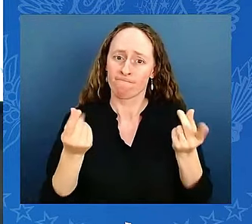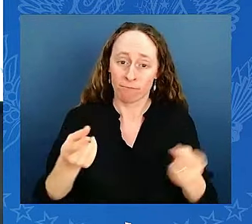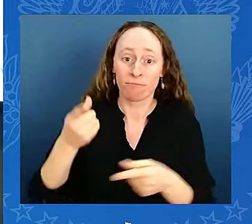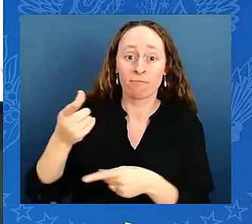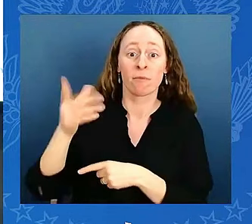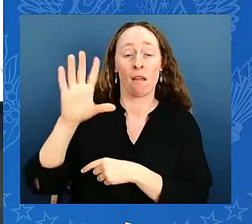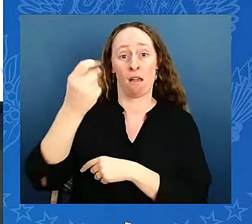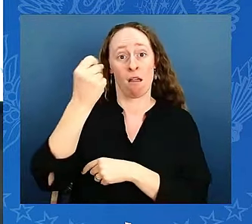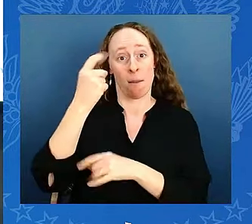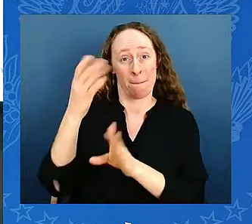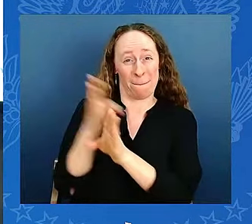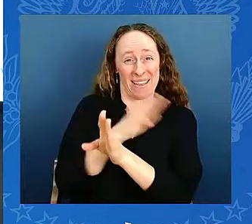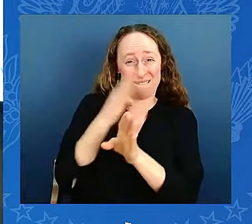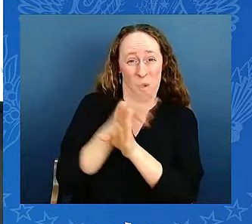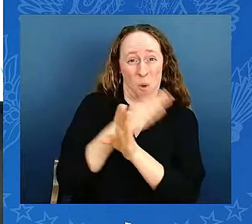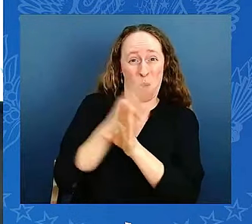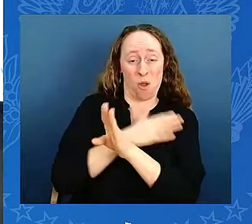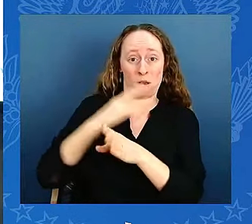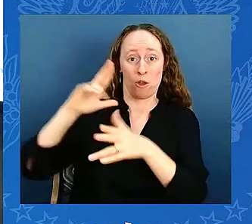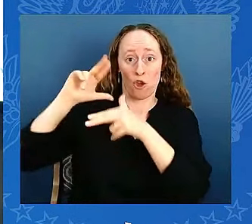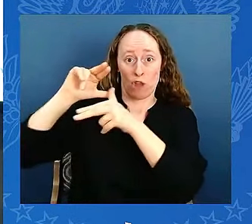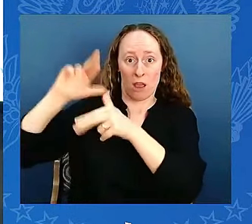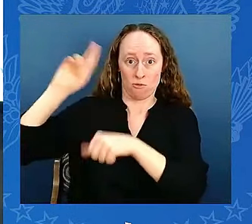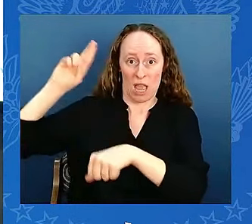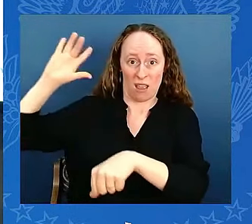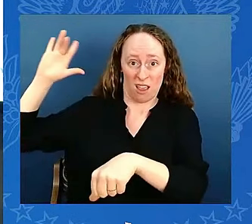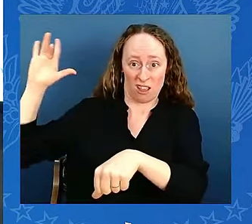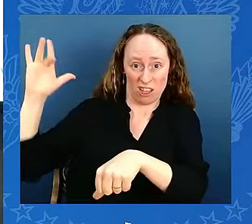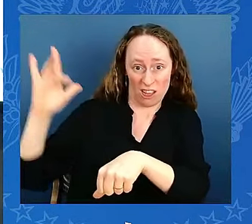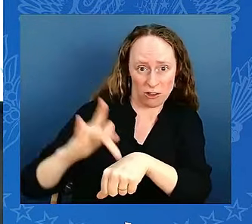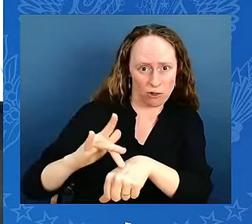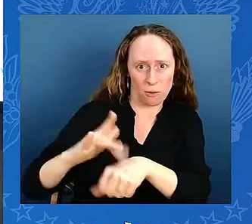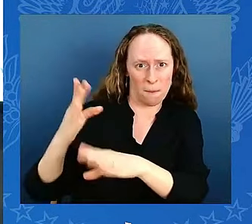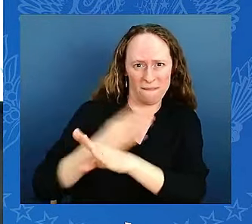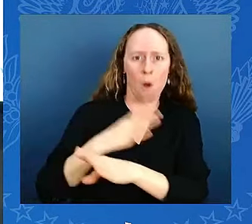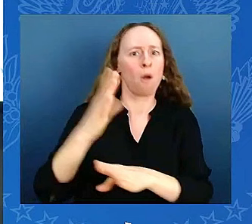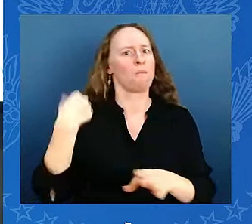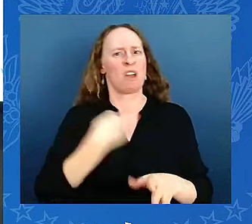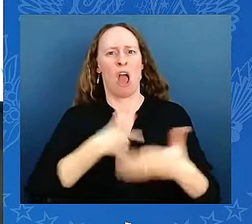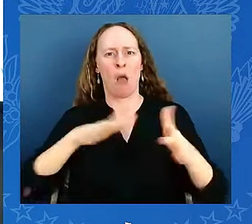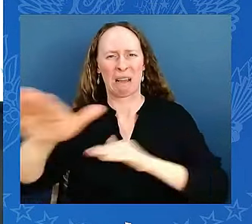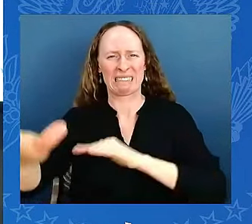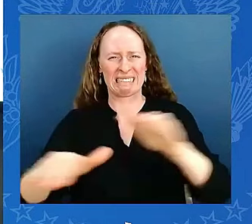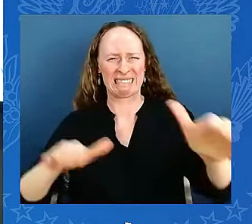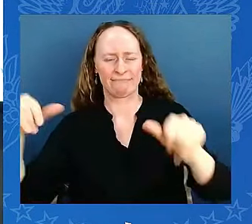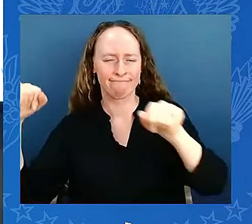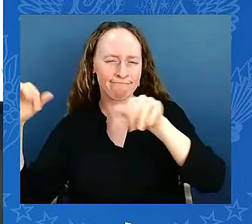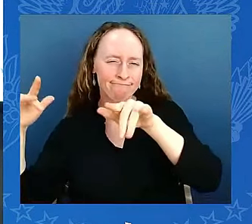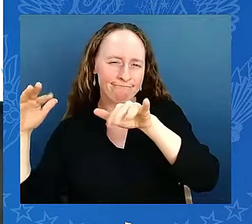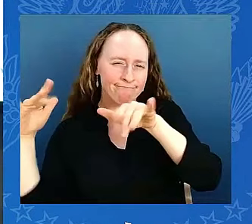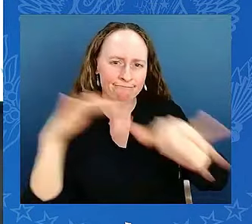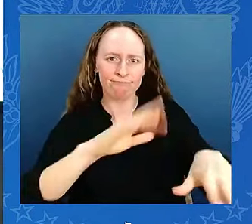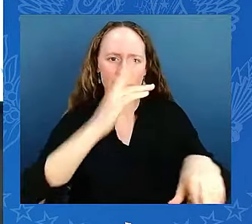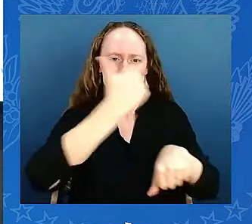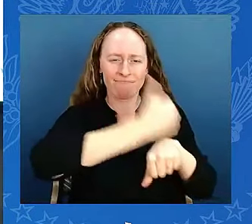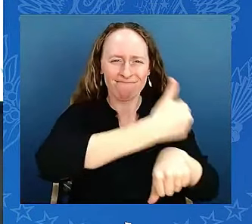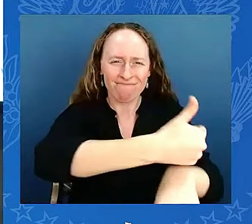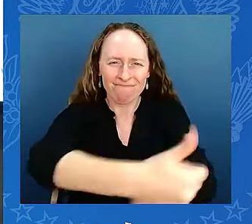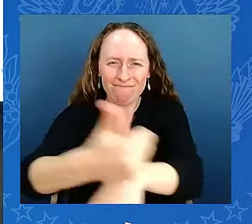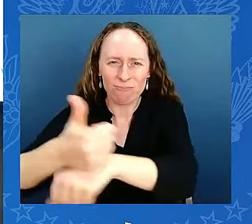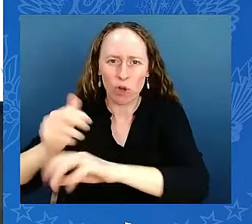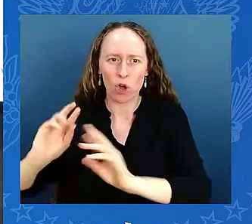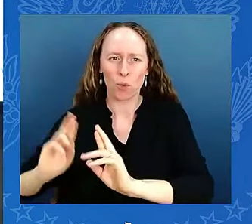to use every possible resource to help communities across the nation, across the region, get ready. We deployed